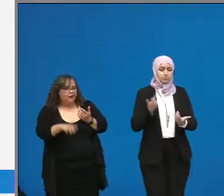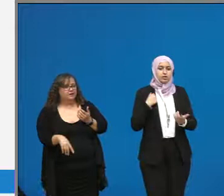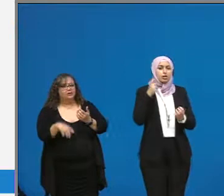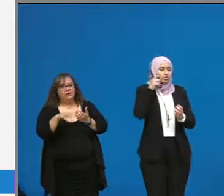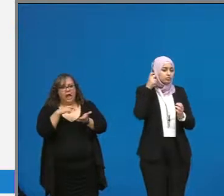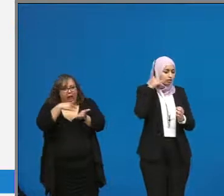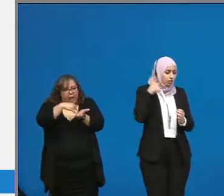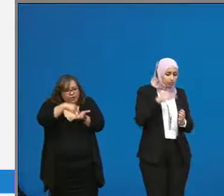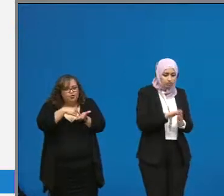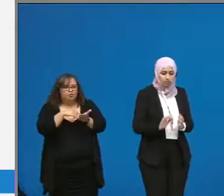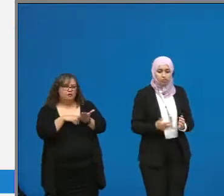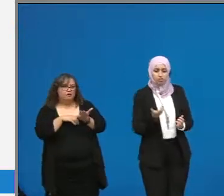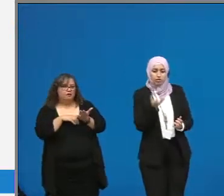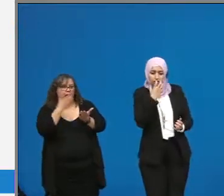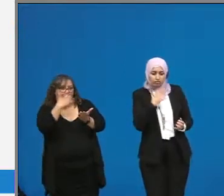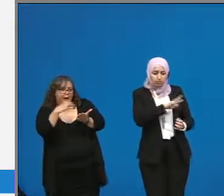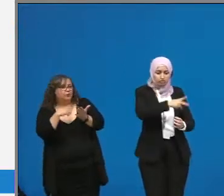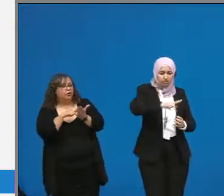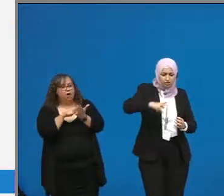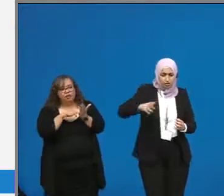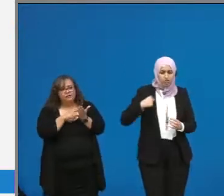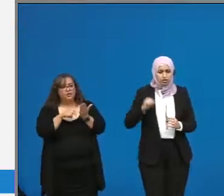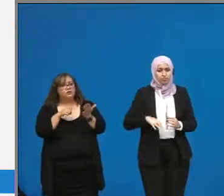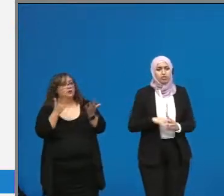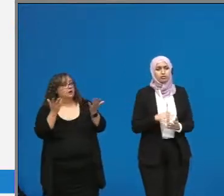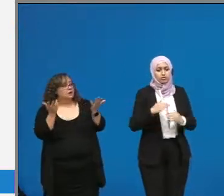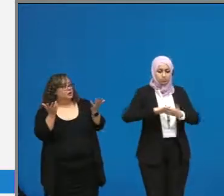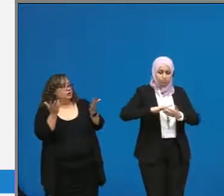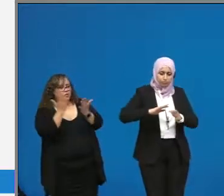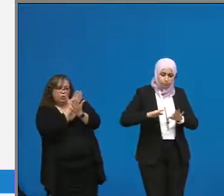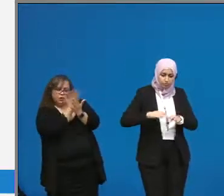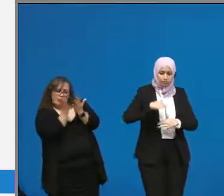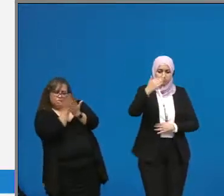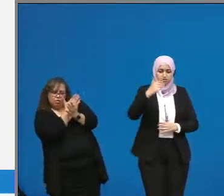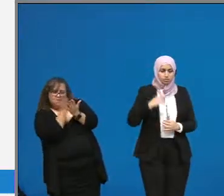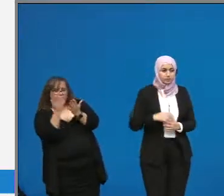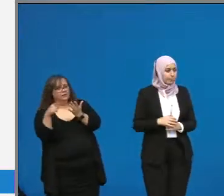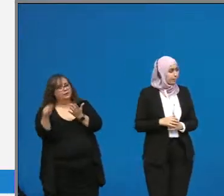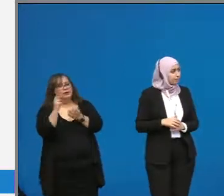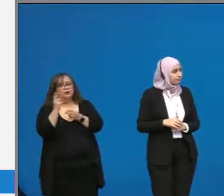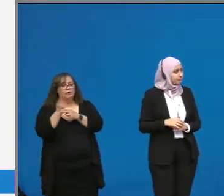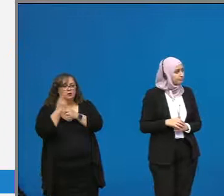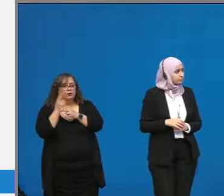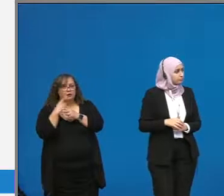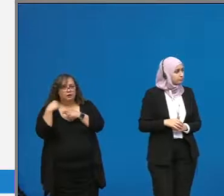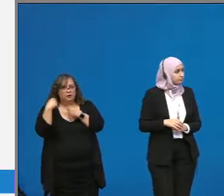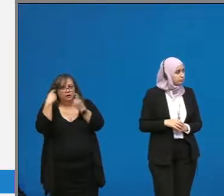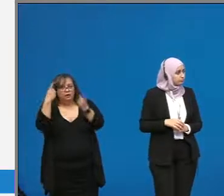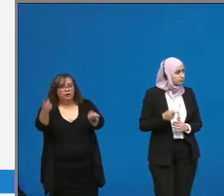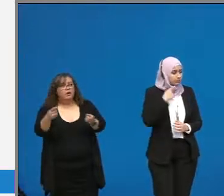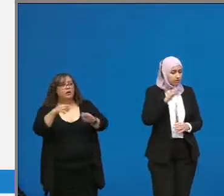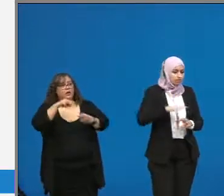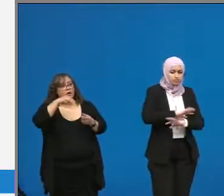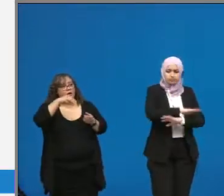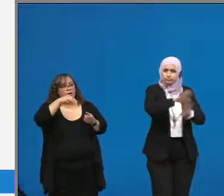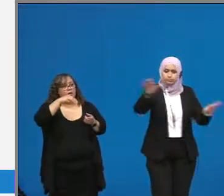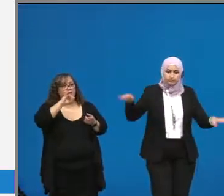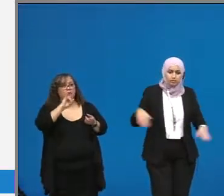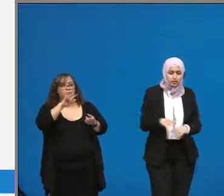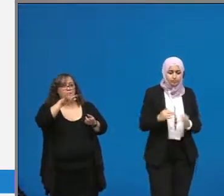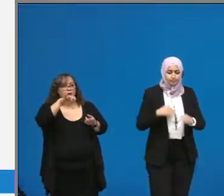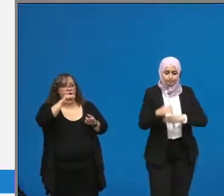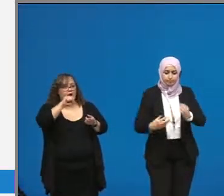the technology that they've started to embed within those solutions for many, many years. And Miles covered it really well in his presentation